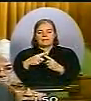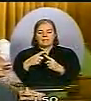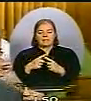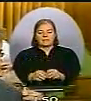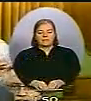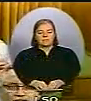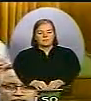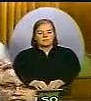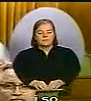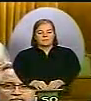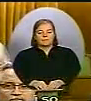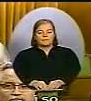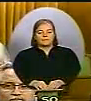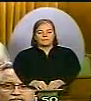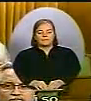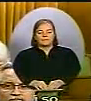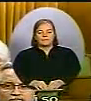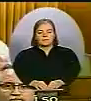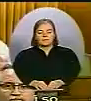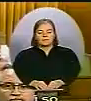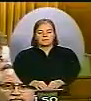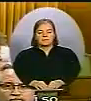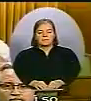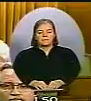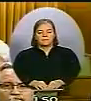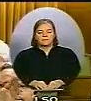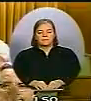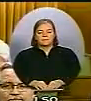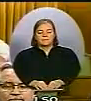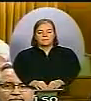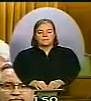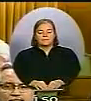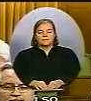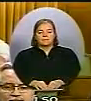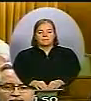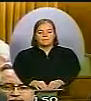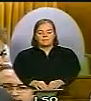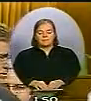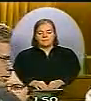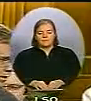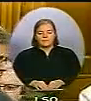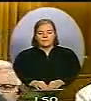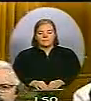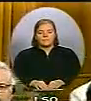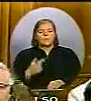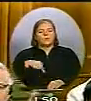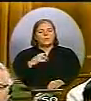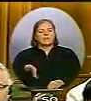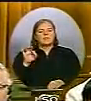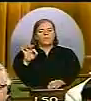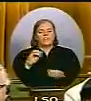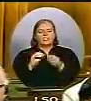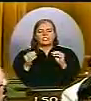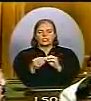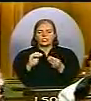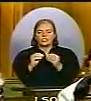to respond to Elections Canada. That's not cooperation. That's called stalling for time. So since the numbers have been traced back to Conservative Party headquarters, when is this government